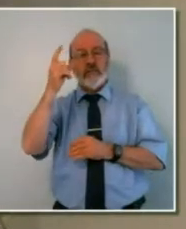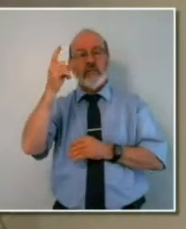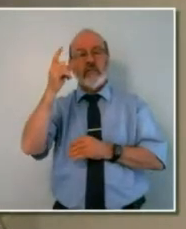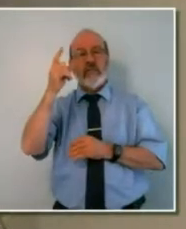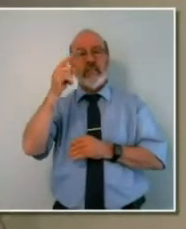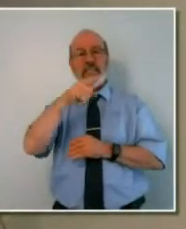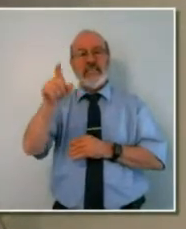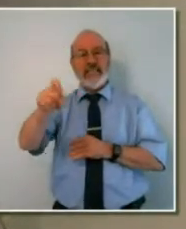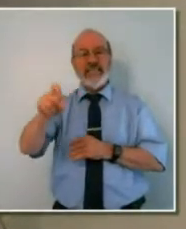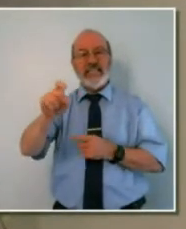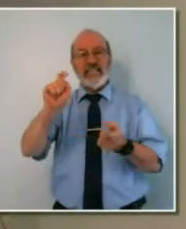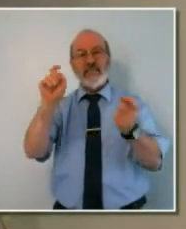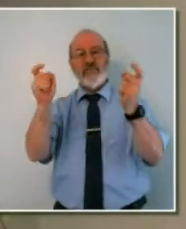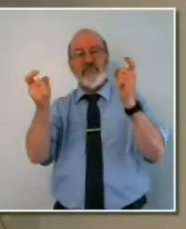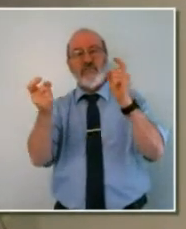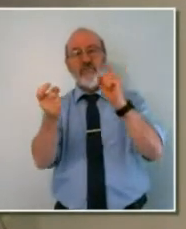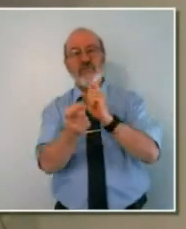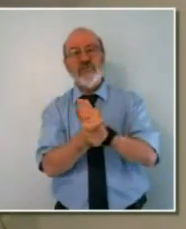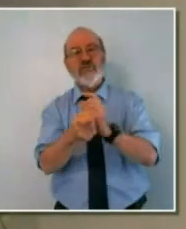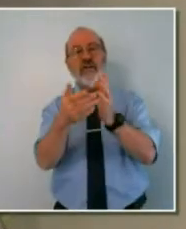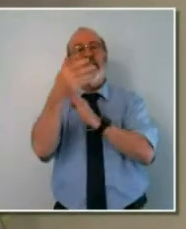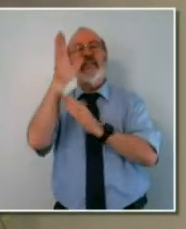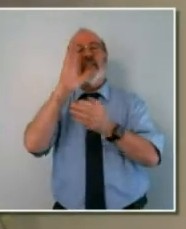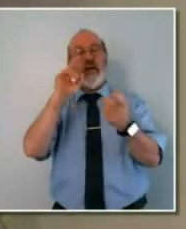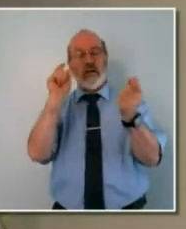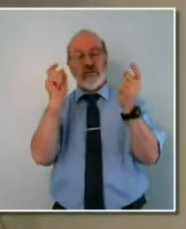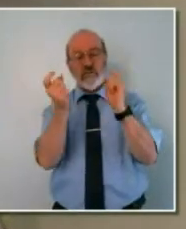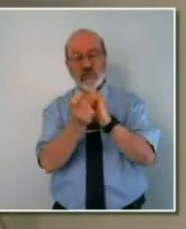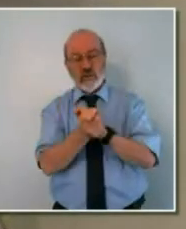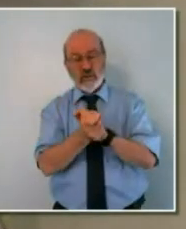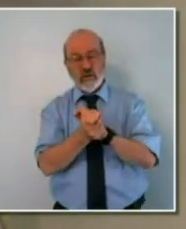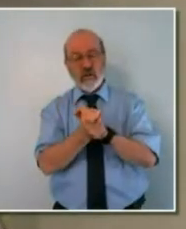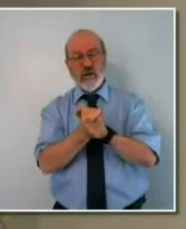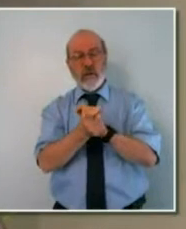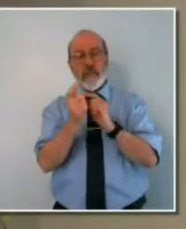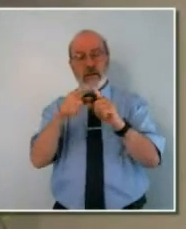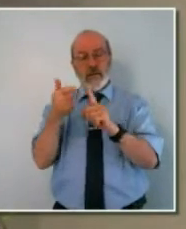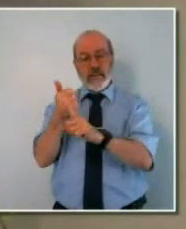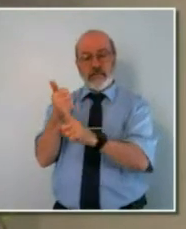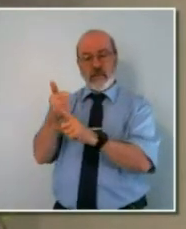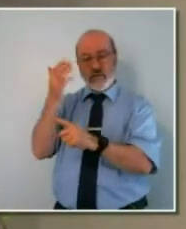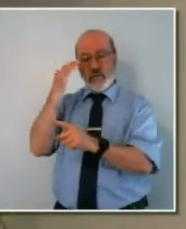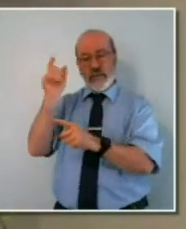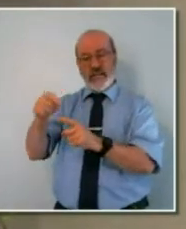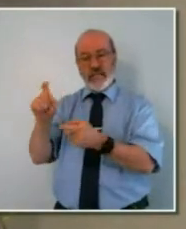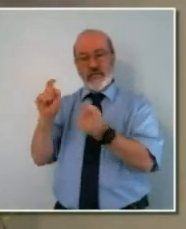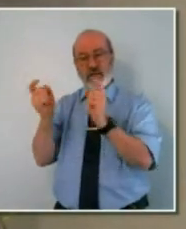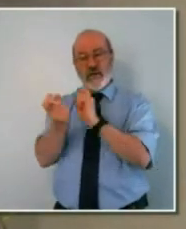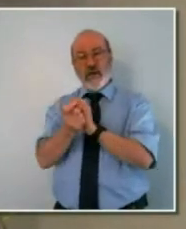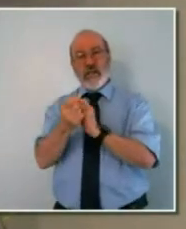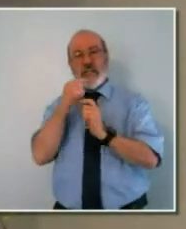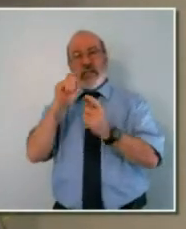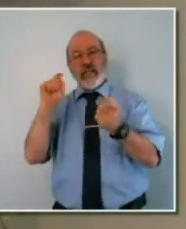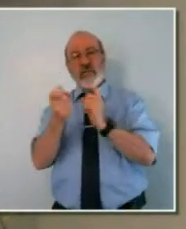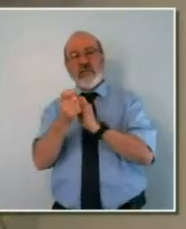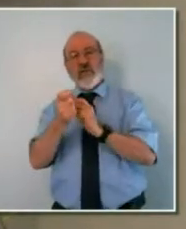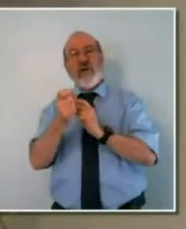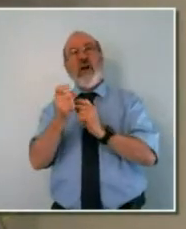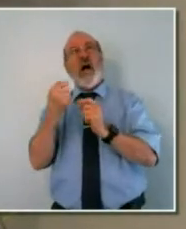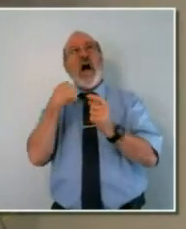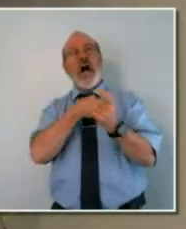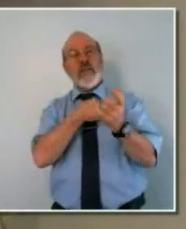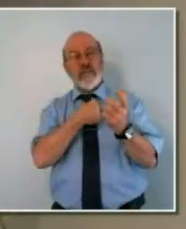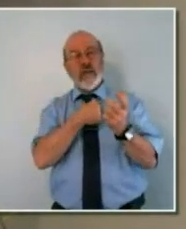to turn. So they're asking God to turn, and yet they know they need to turn. And so they said, "Turn thou us, that